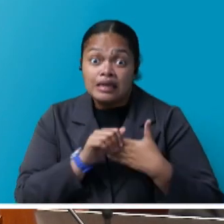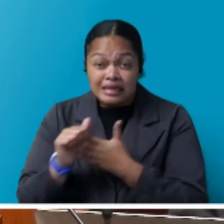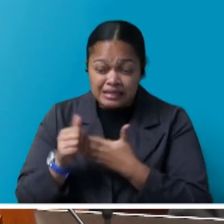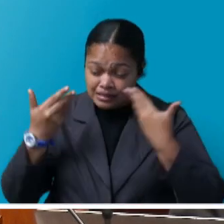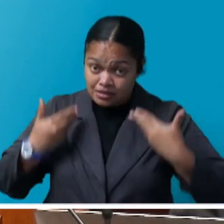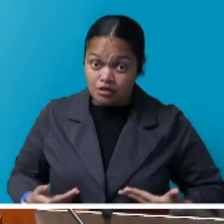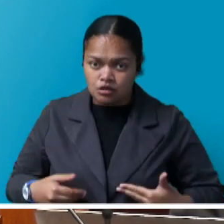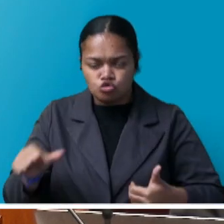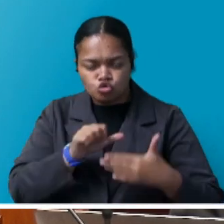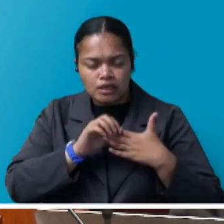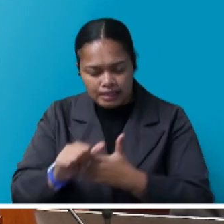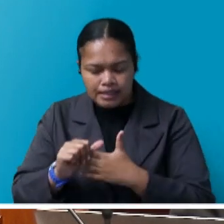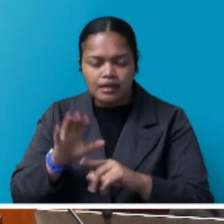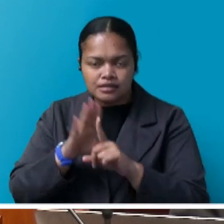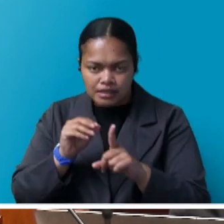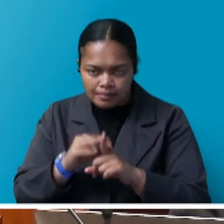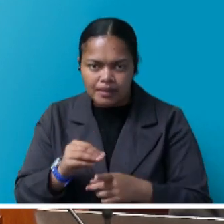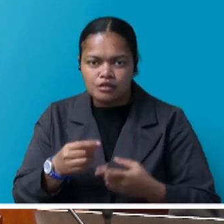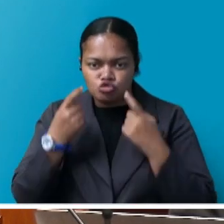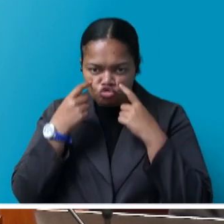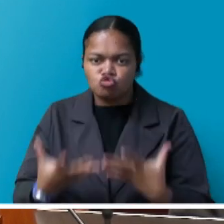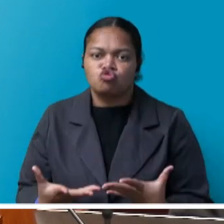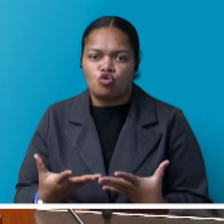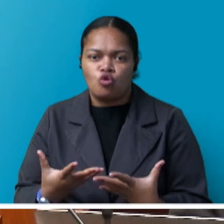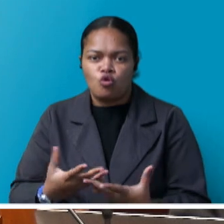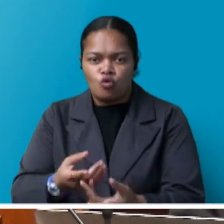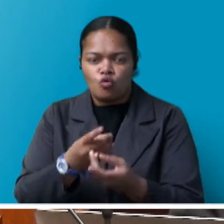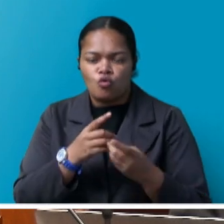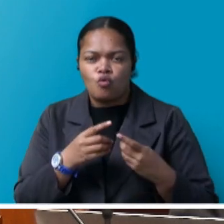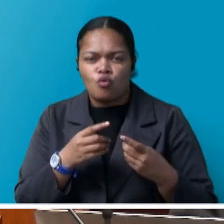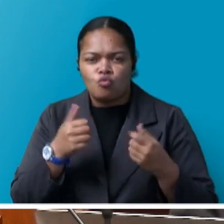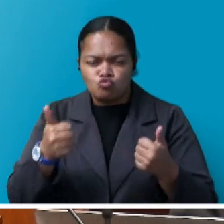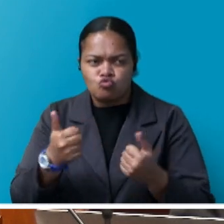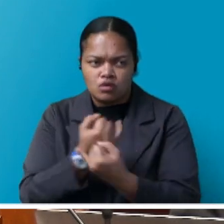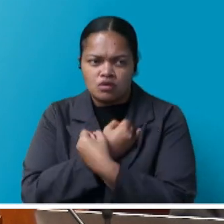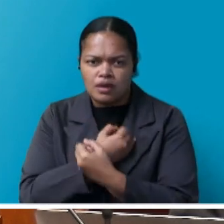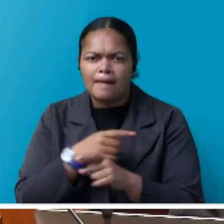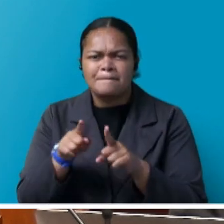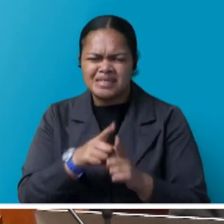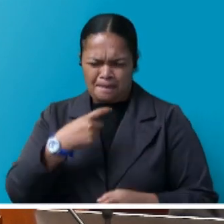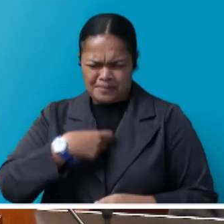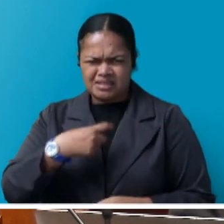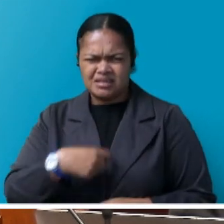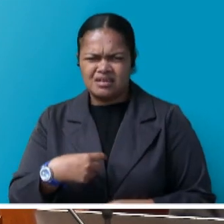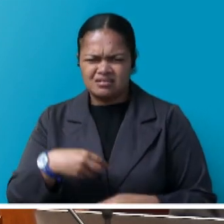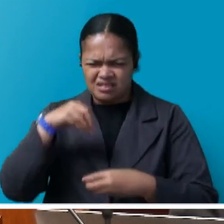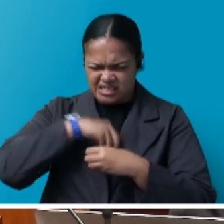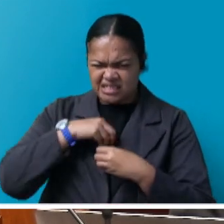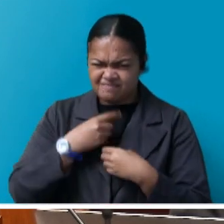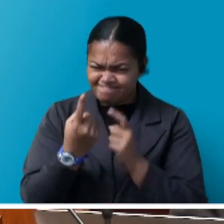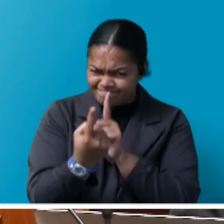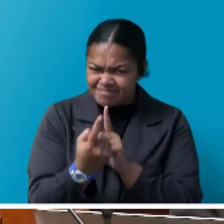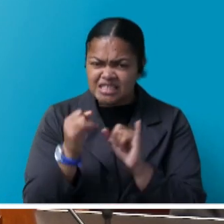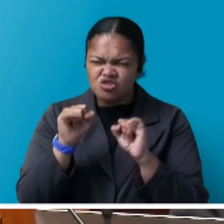example and demonstrate integrity in all that we do. This means setting aside personal and political interests and